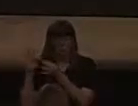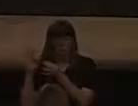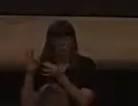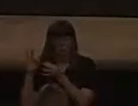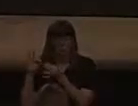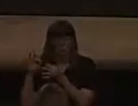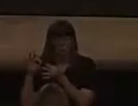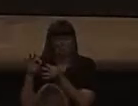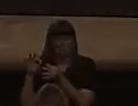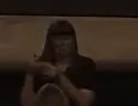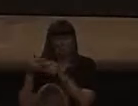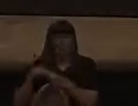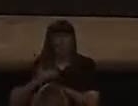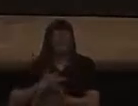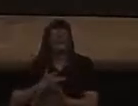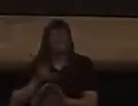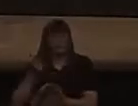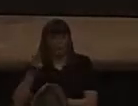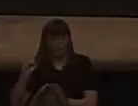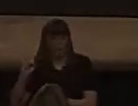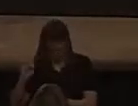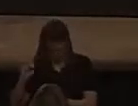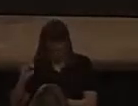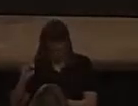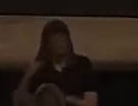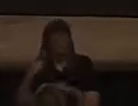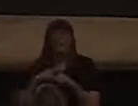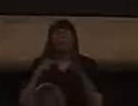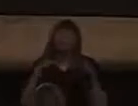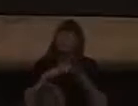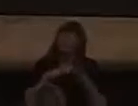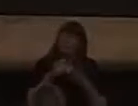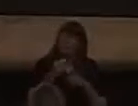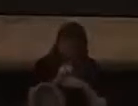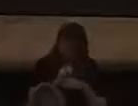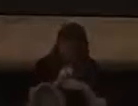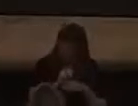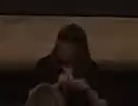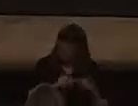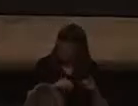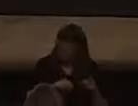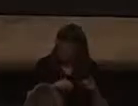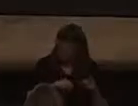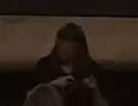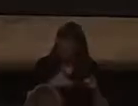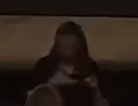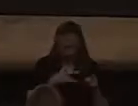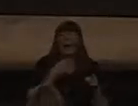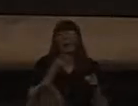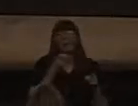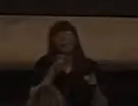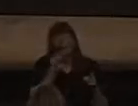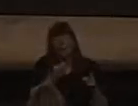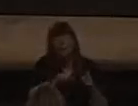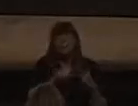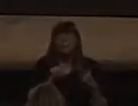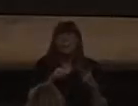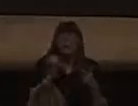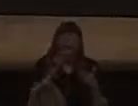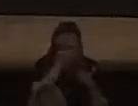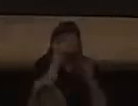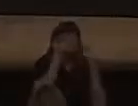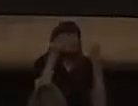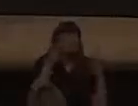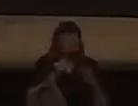in the Bronx called a sensory garden. And they're smaller gardens, and they have herbs and other aromatic